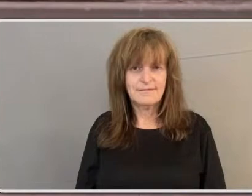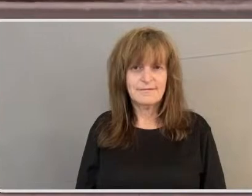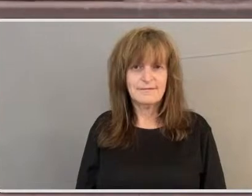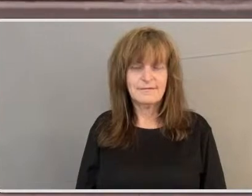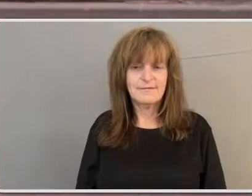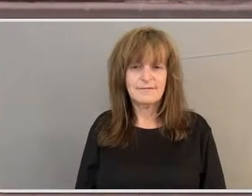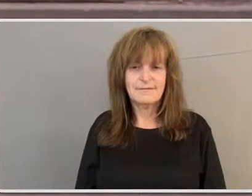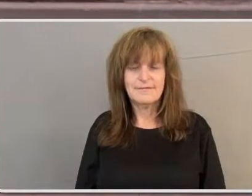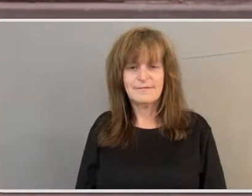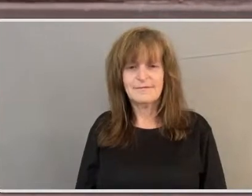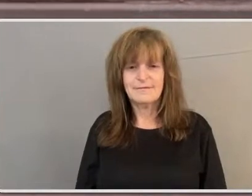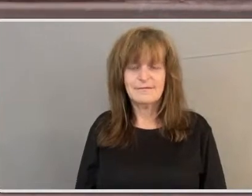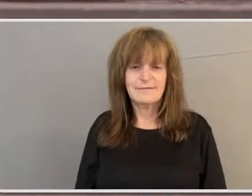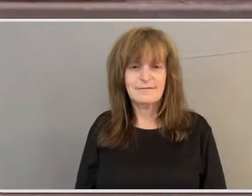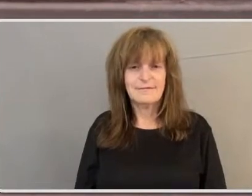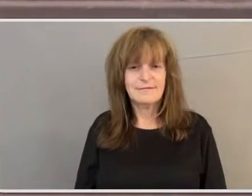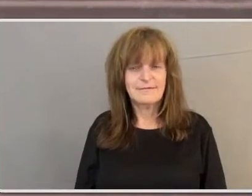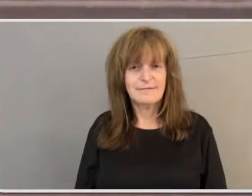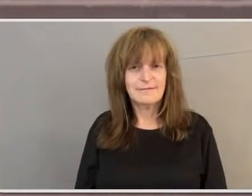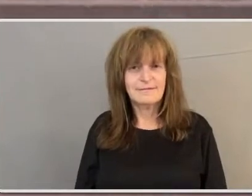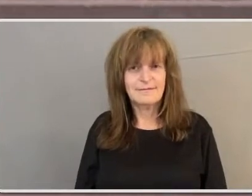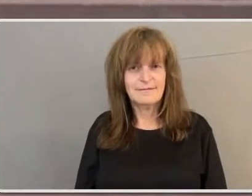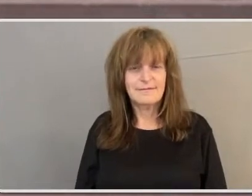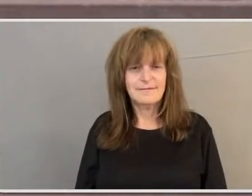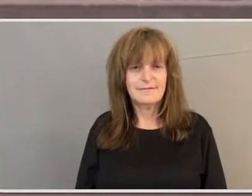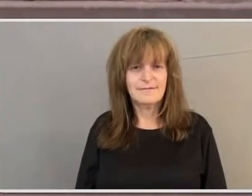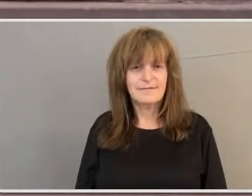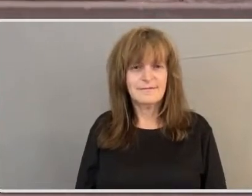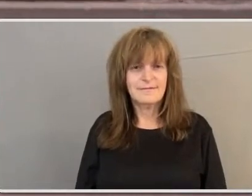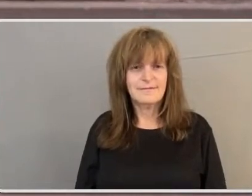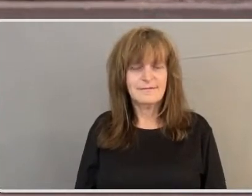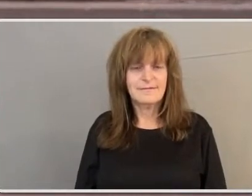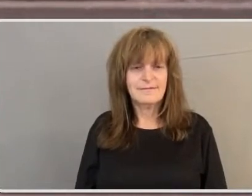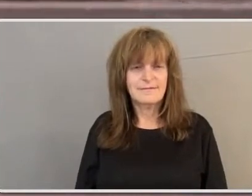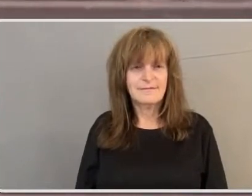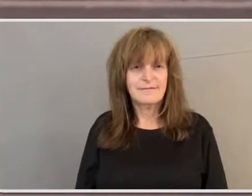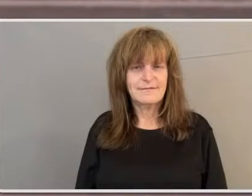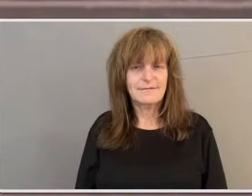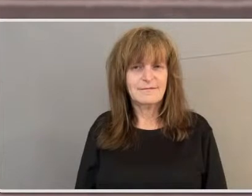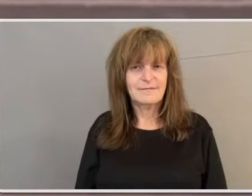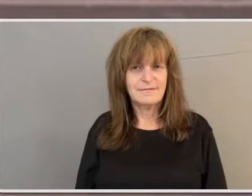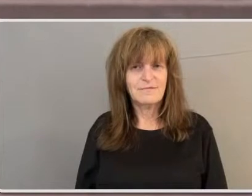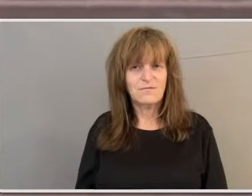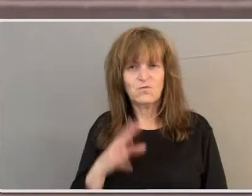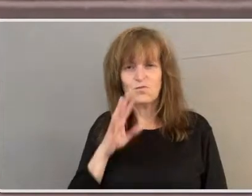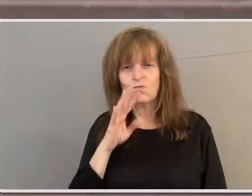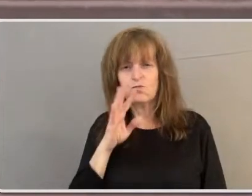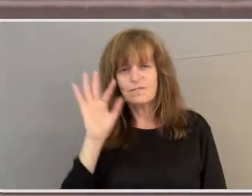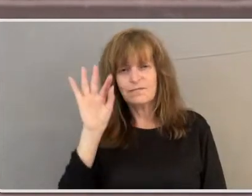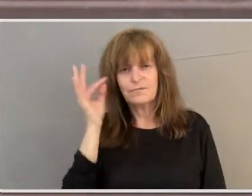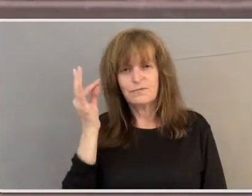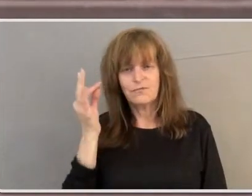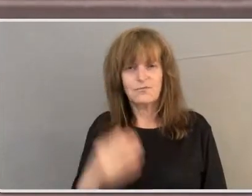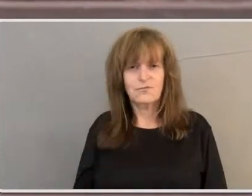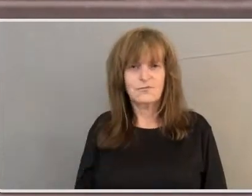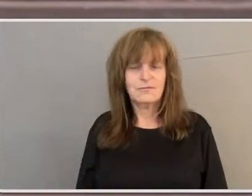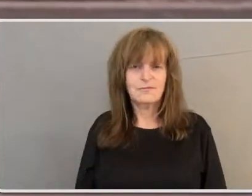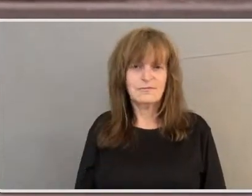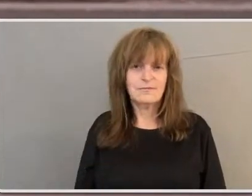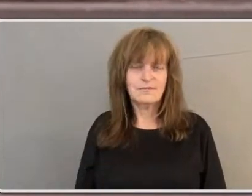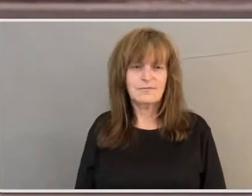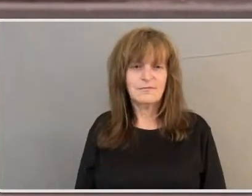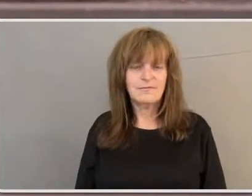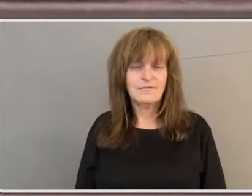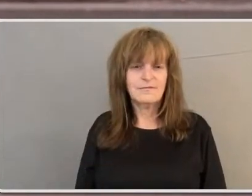aptitudes et de mes connaissances les fonctions qui me sont confiées au titre de ministère de